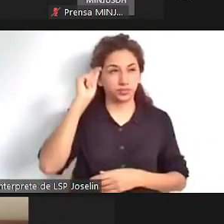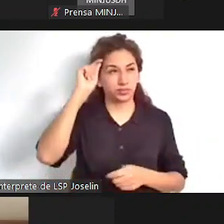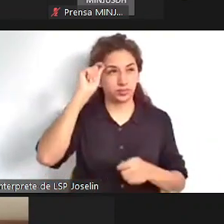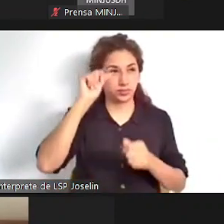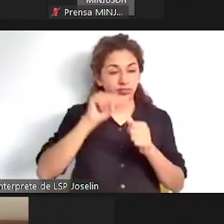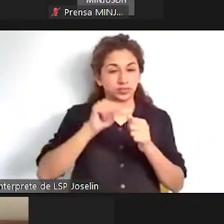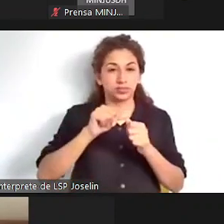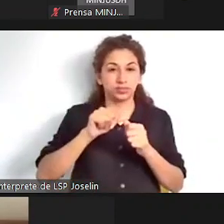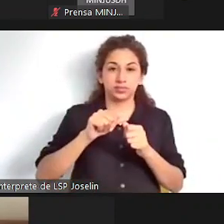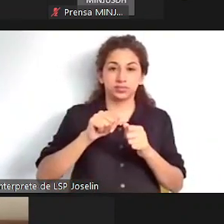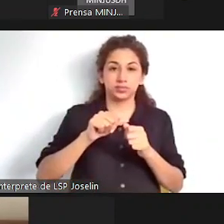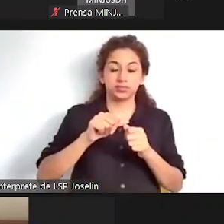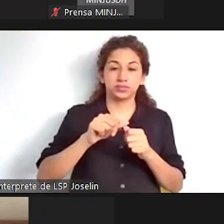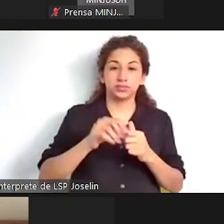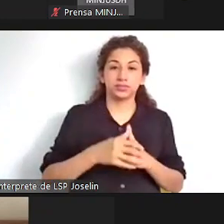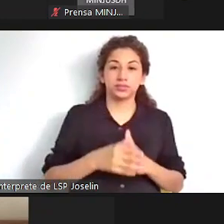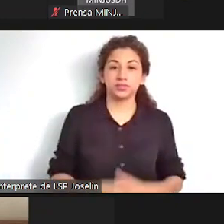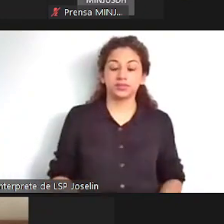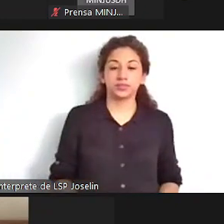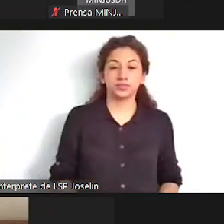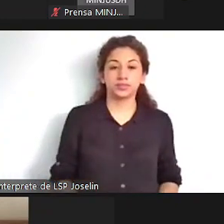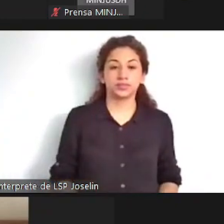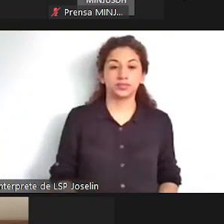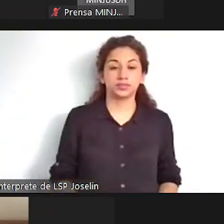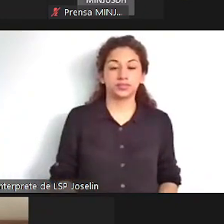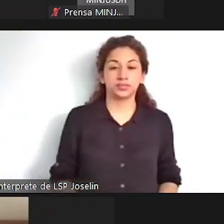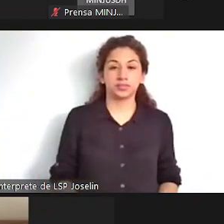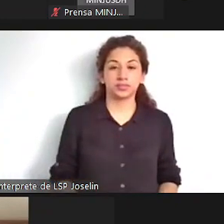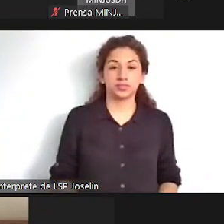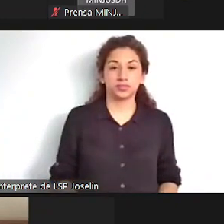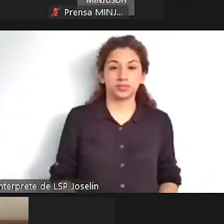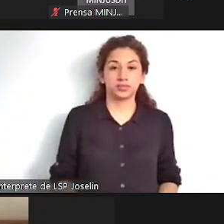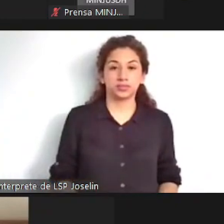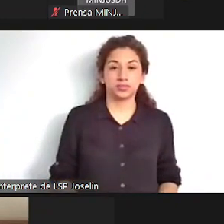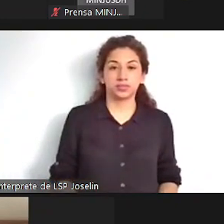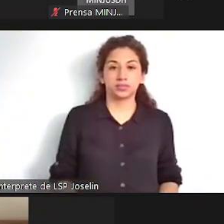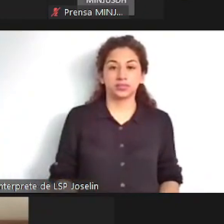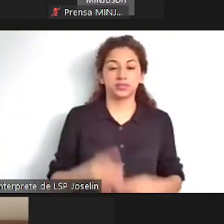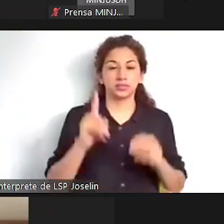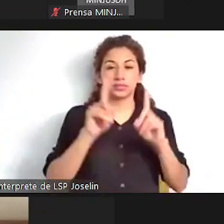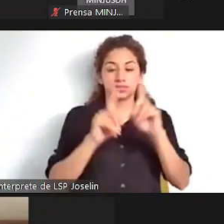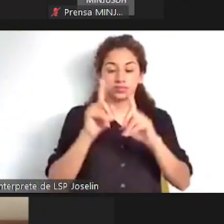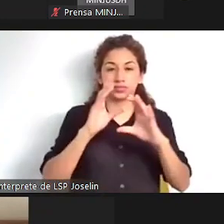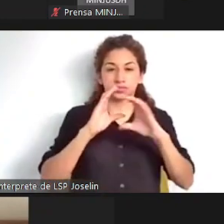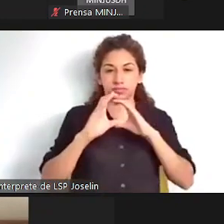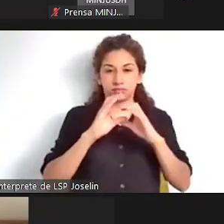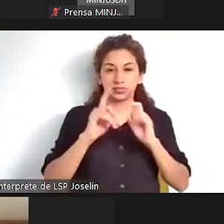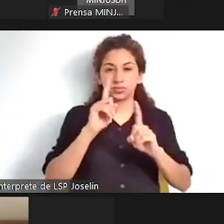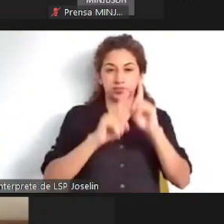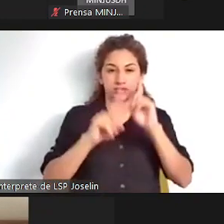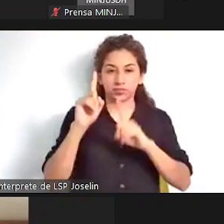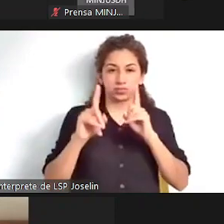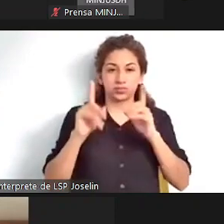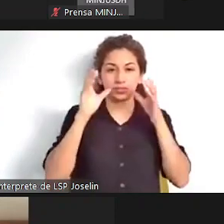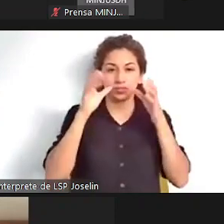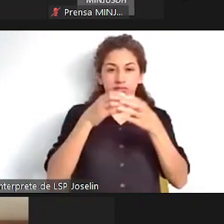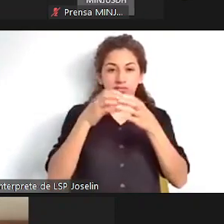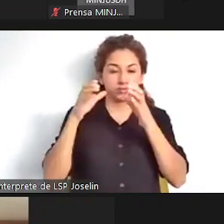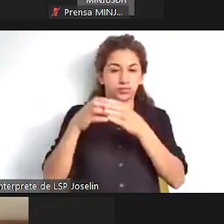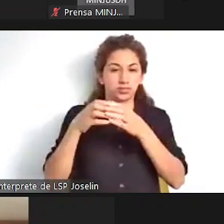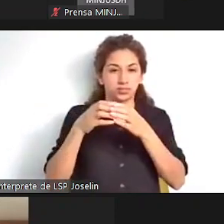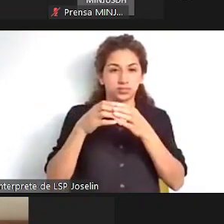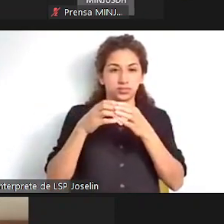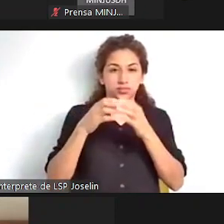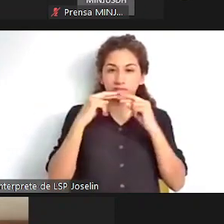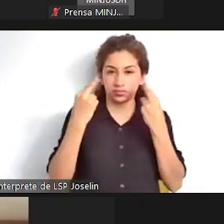comments that the ilo supervisory bodies have made in respect of peru's application of convention 87 on freedom